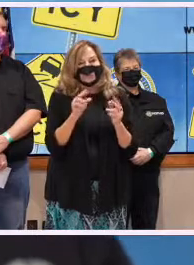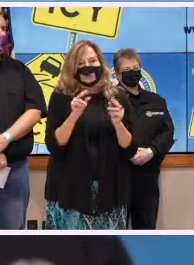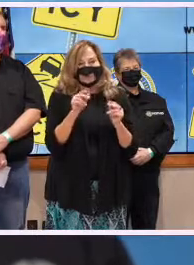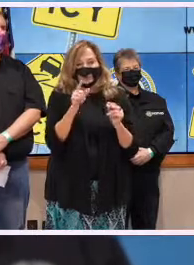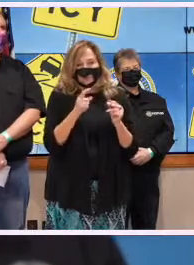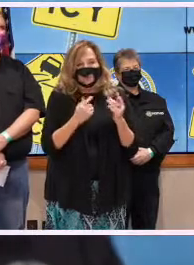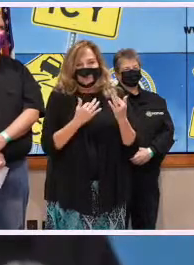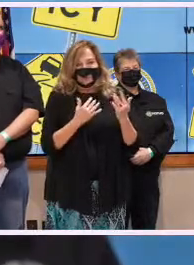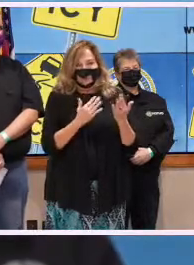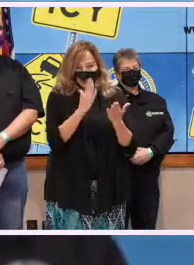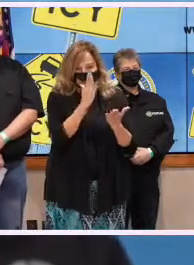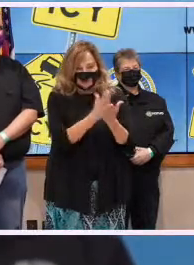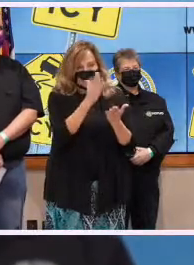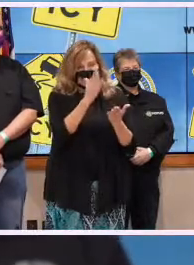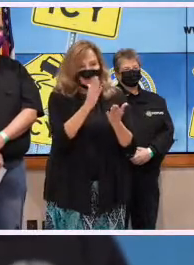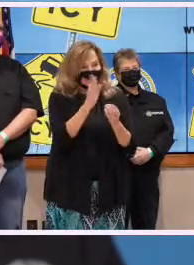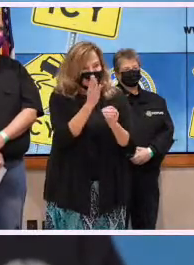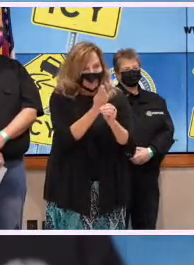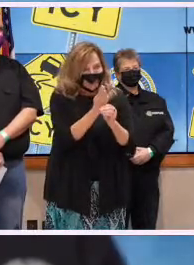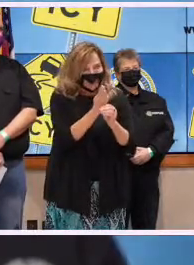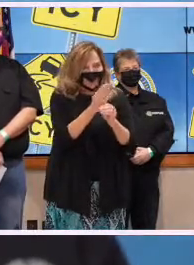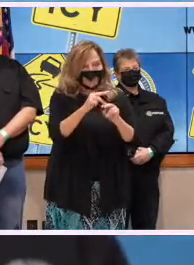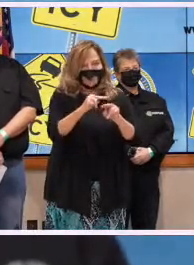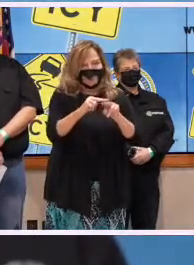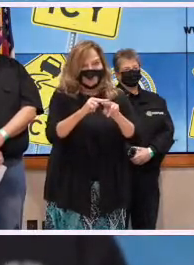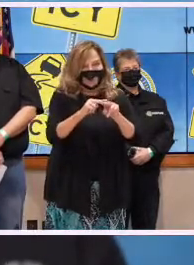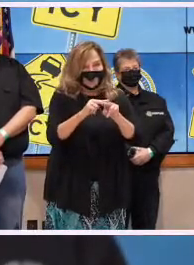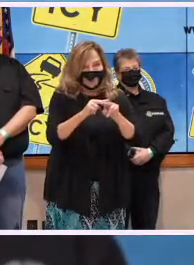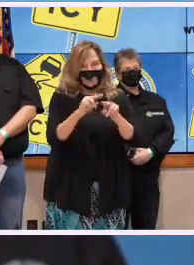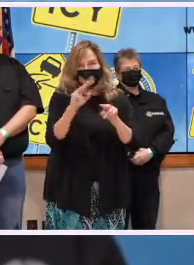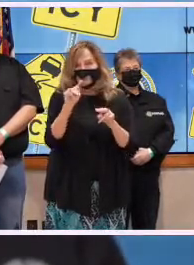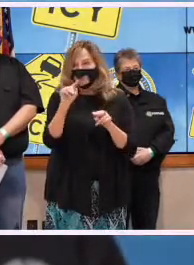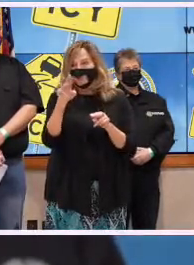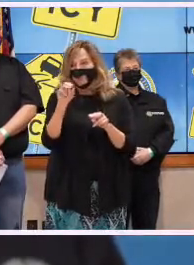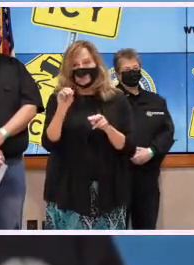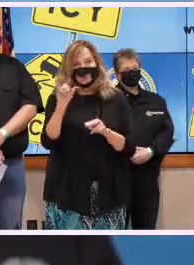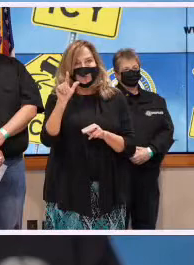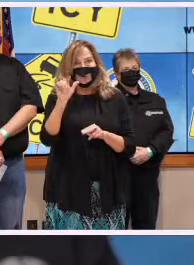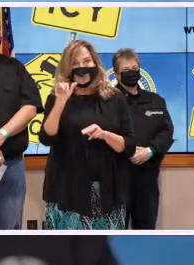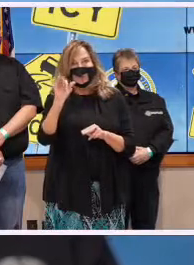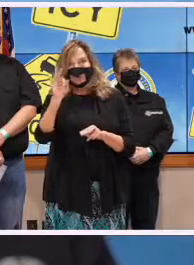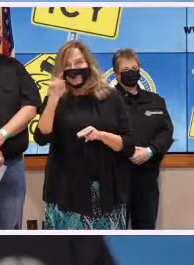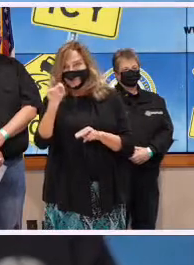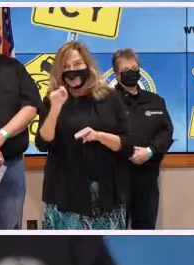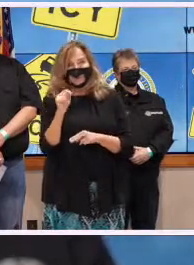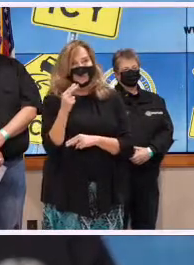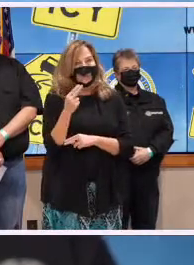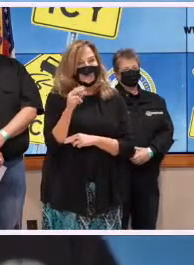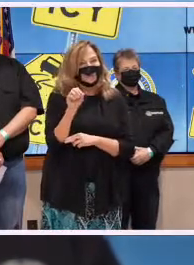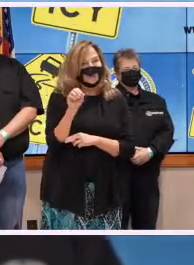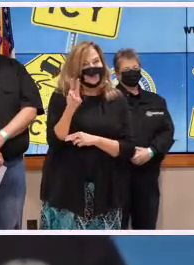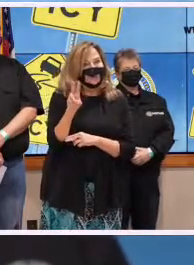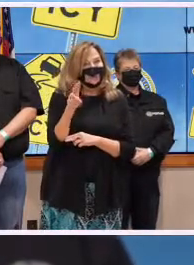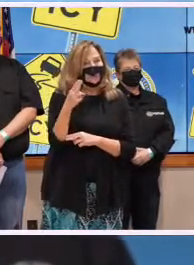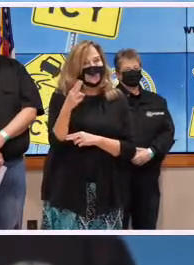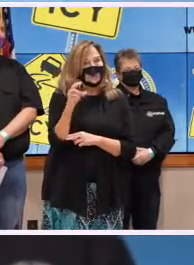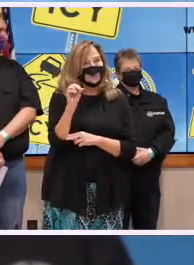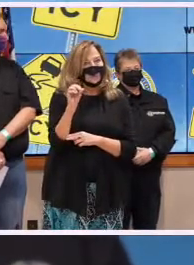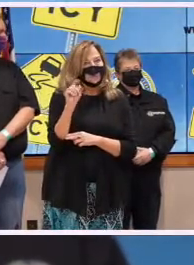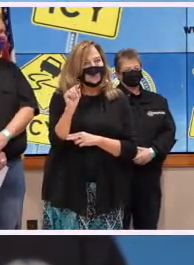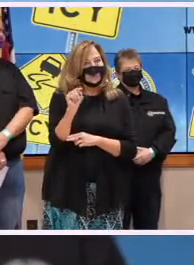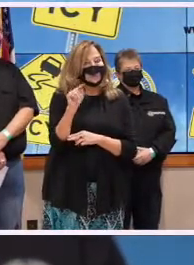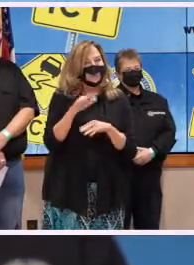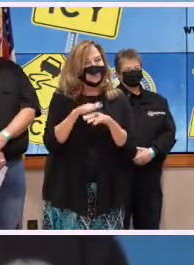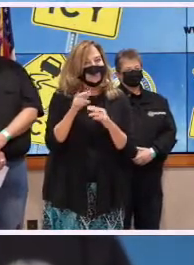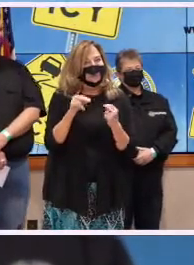improve. And this includes bus, rail, and Metro Lift, HOV, and HOT lanes. So that's with regards